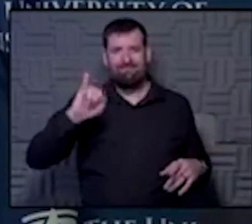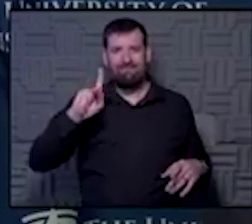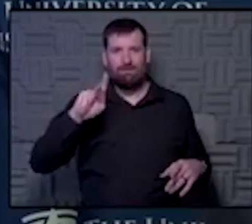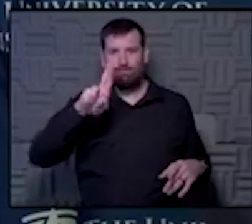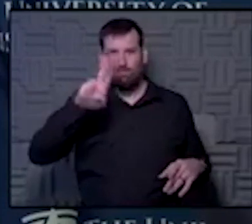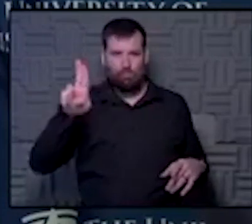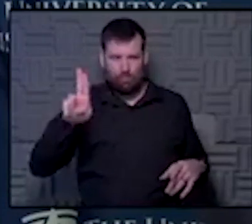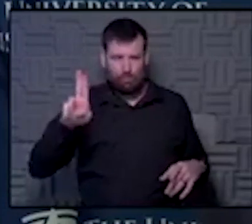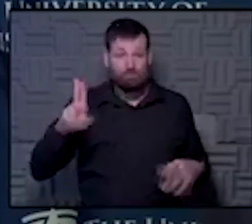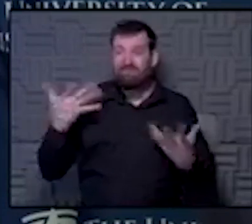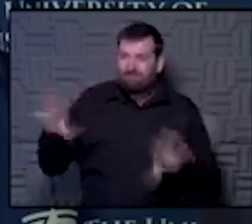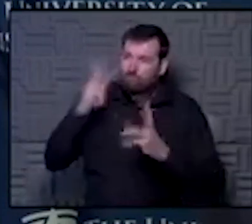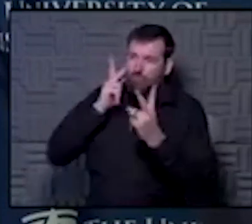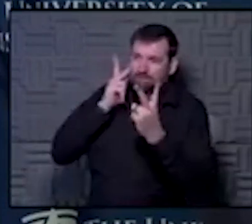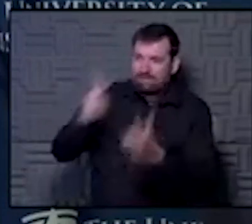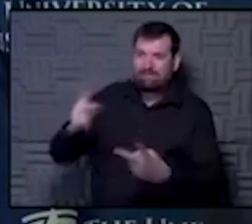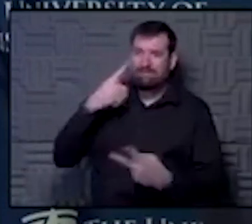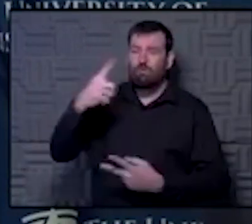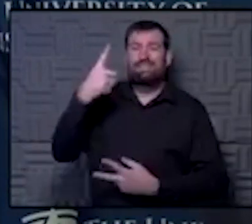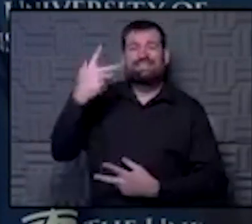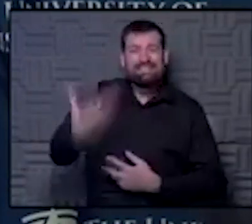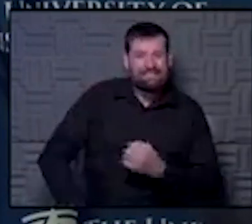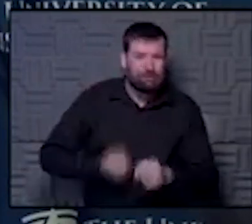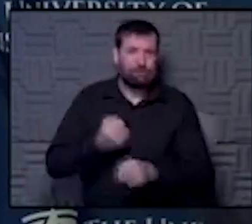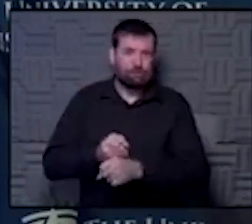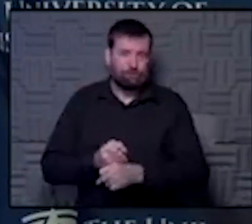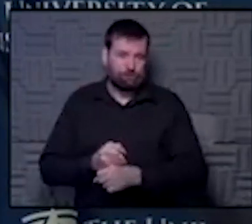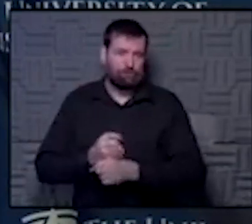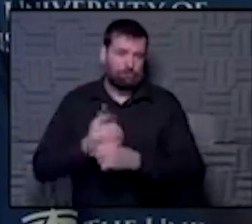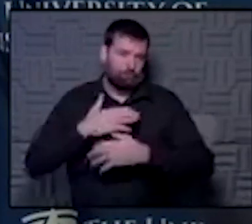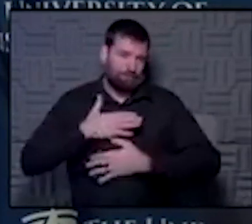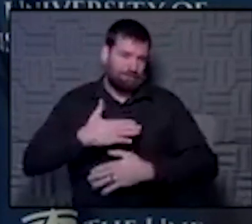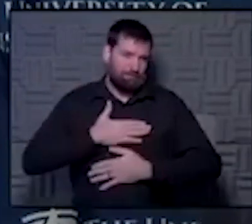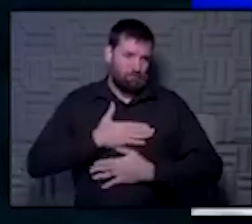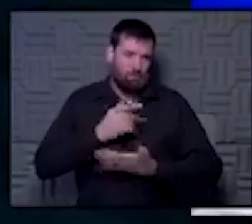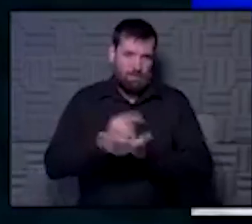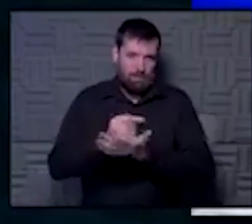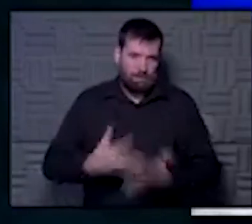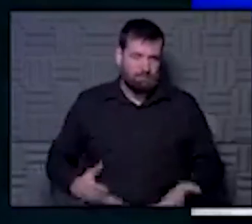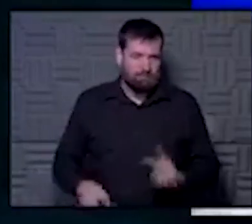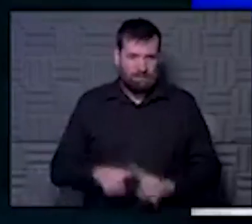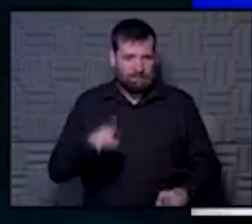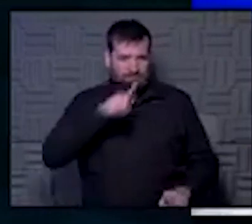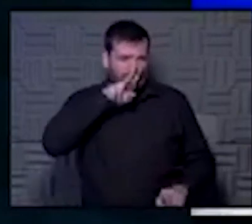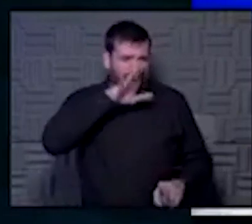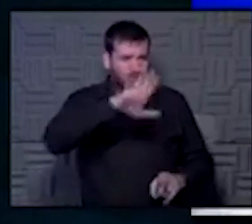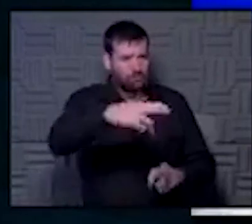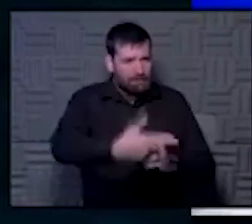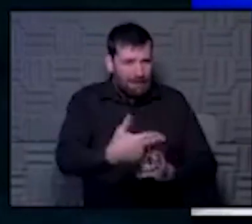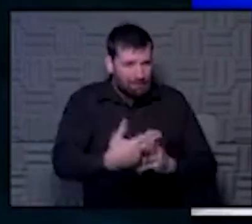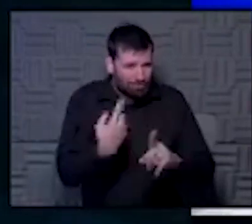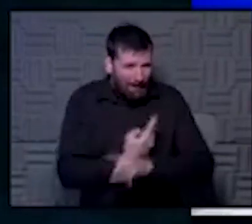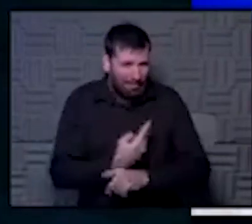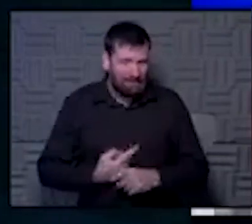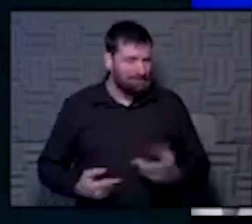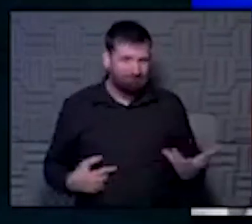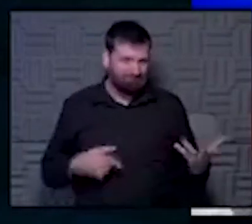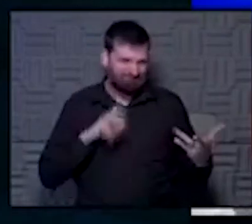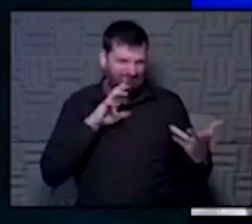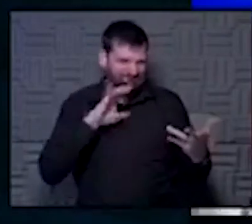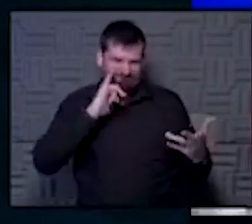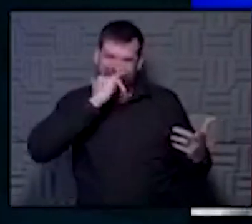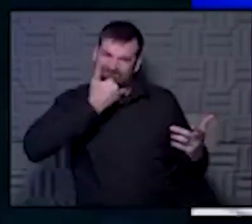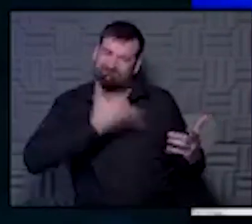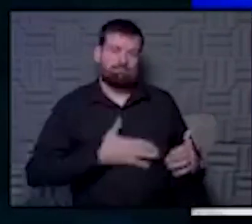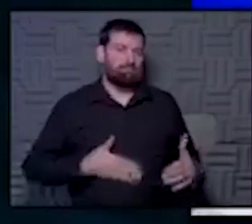Yes. I've seen Belete on the floors for years here as a respiratory therapist, Absolutely. but I don't know that I could say your name correctly then or now, and that is